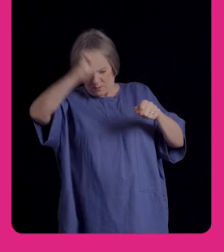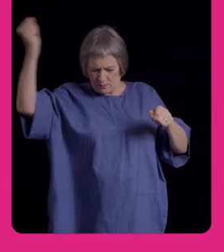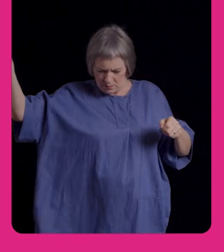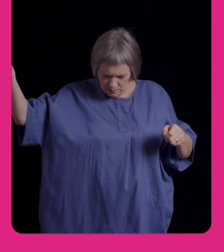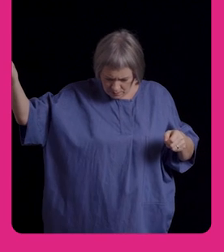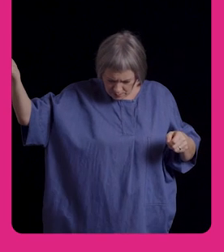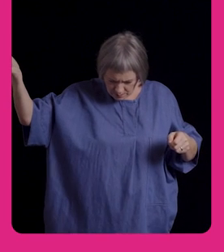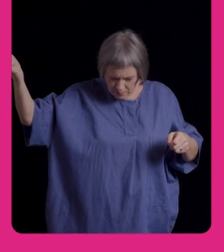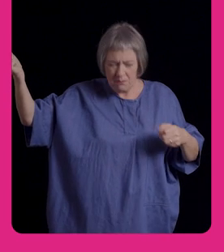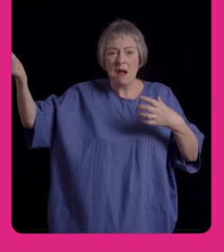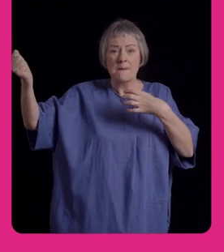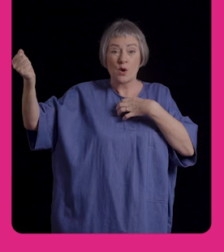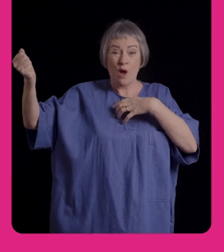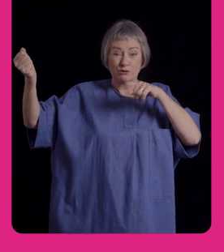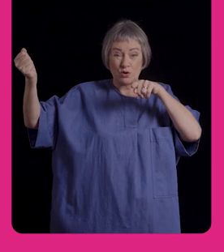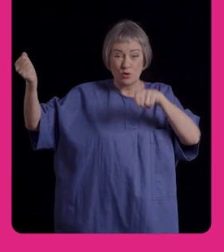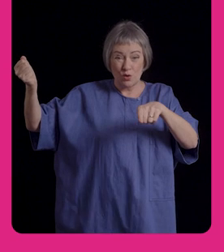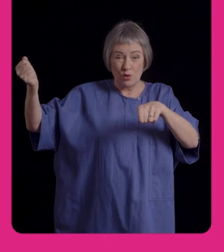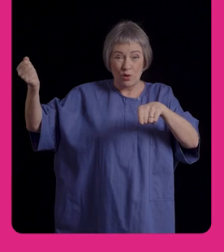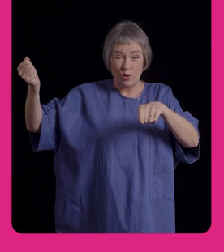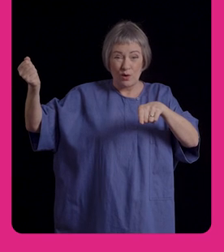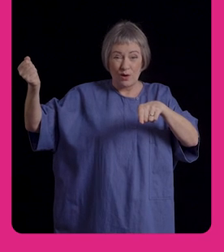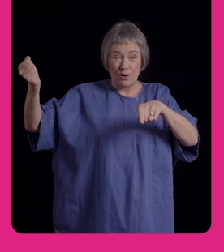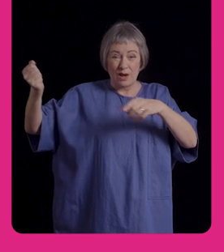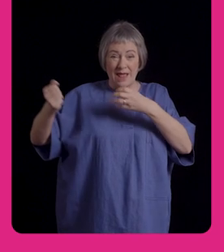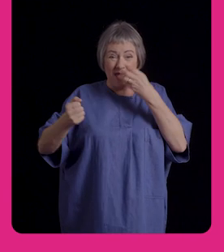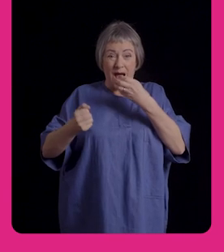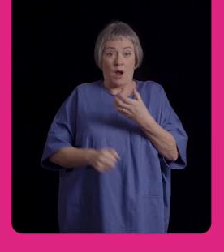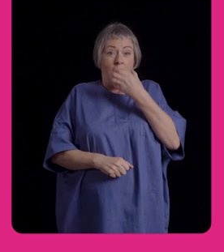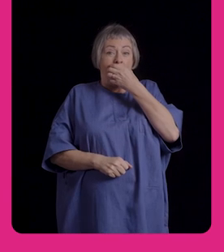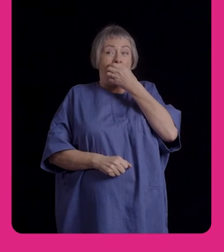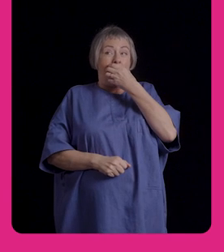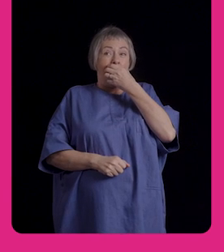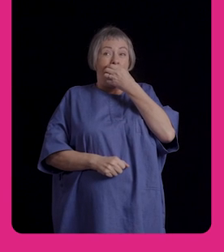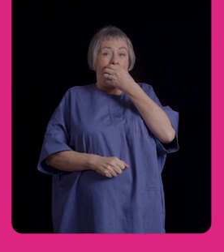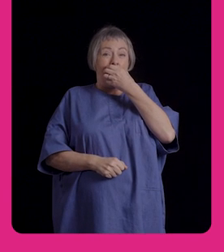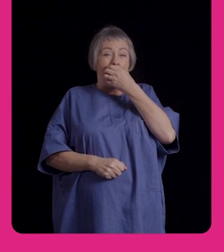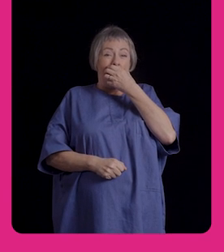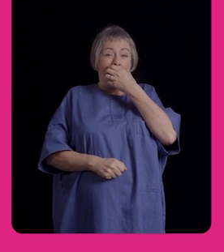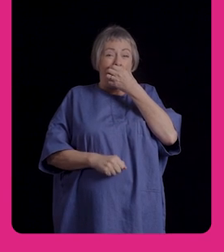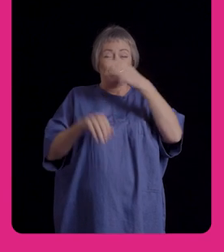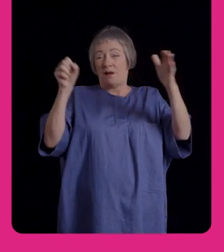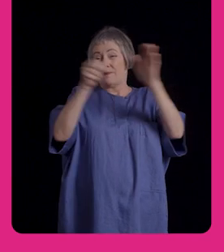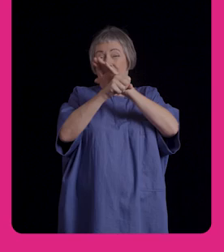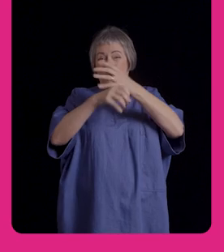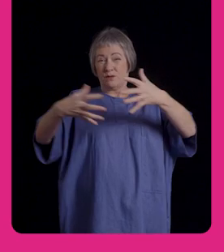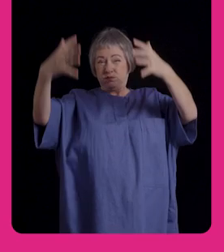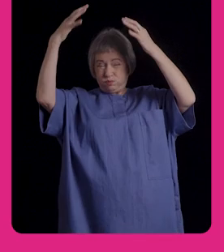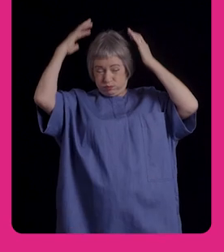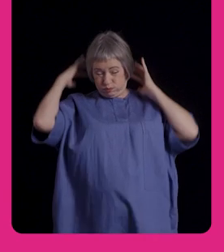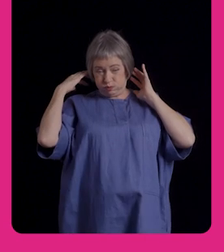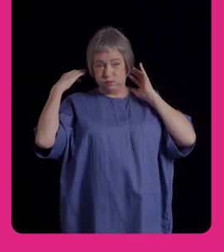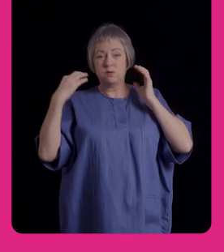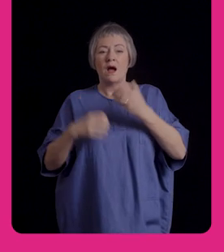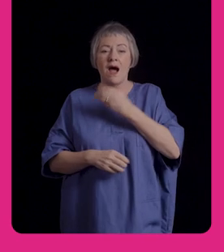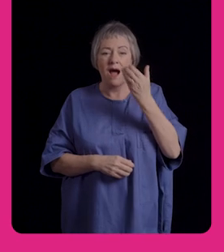up. But so cowardly are you that you're like there. The apple is like completely in your mouth and you're completely like covered up, like hiding